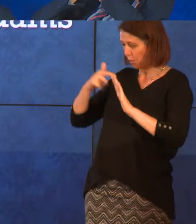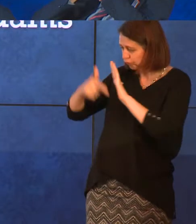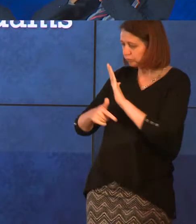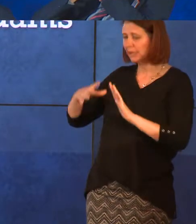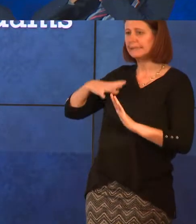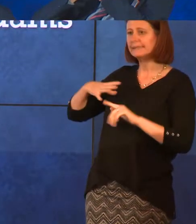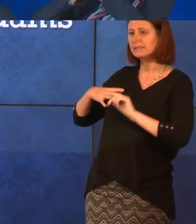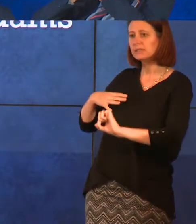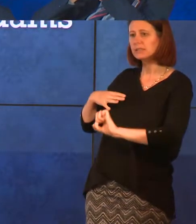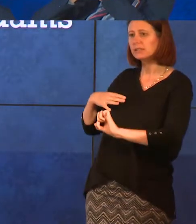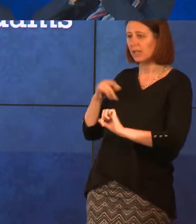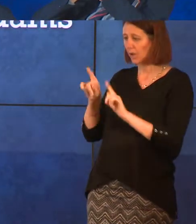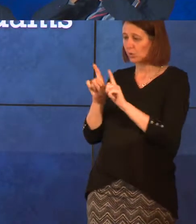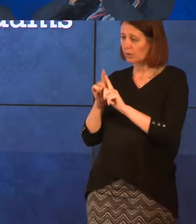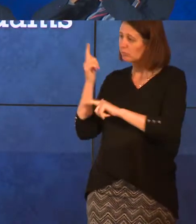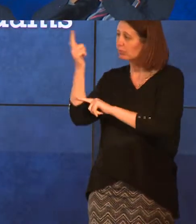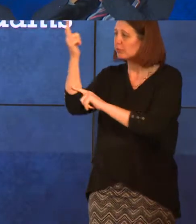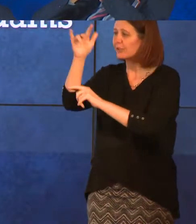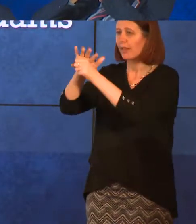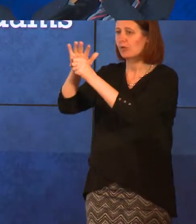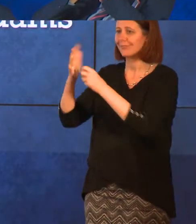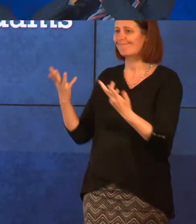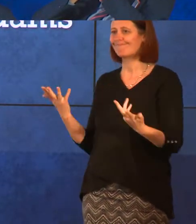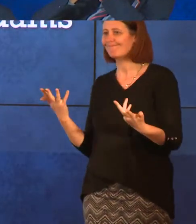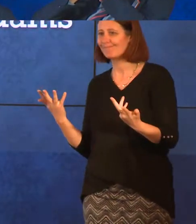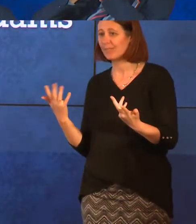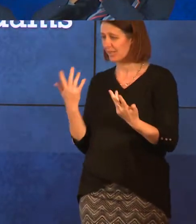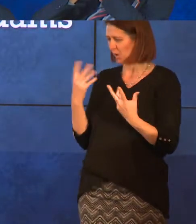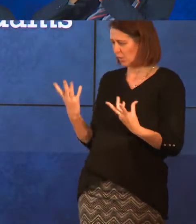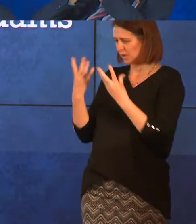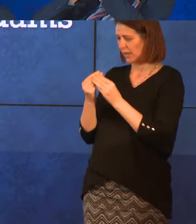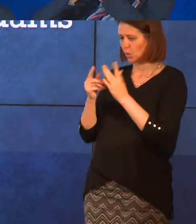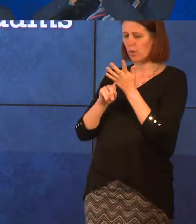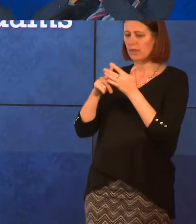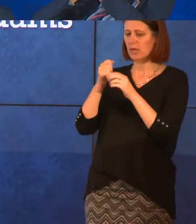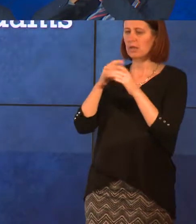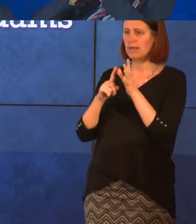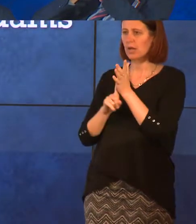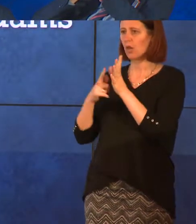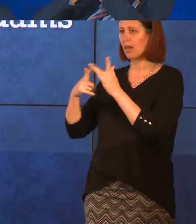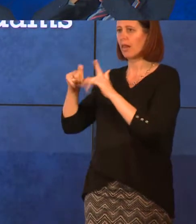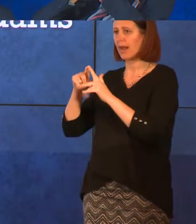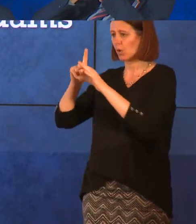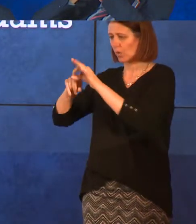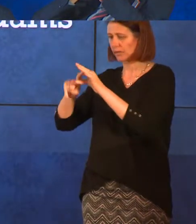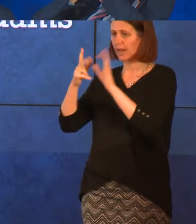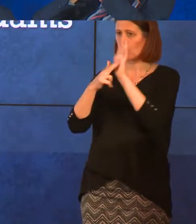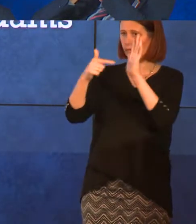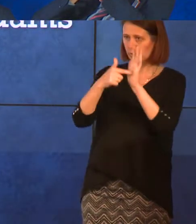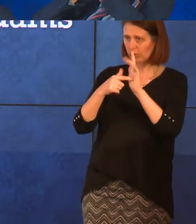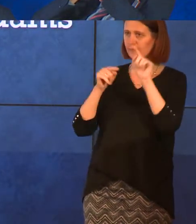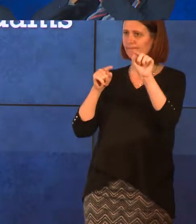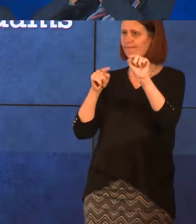or people, of course, in regional areas. And we got together with Legal Aid Queensland and Northern Territory Legal Aid